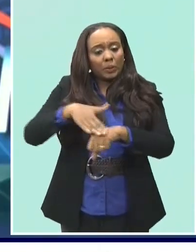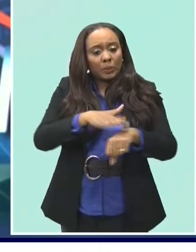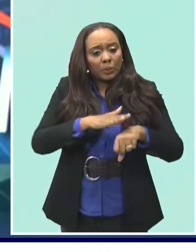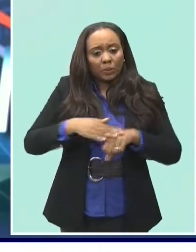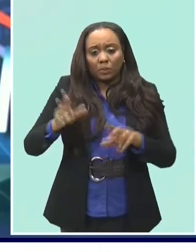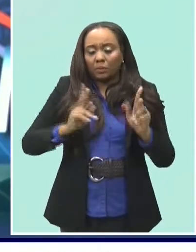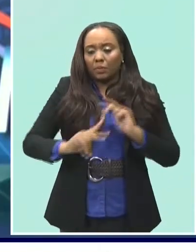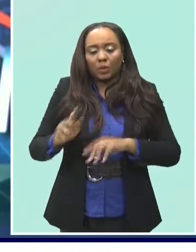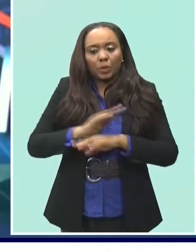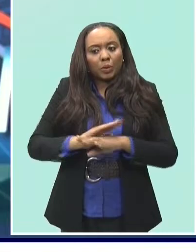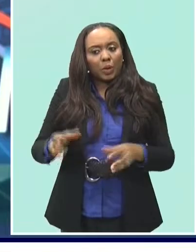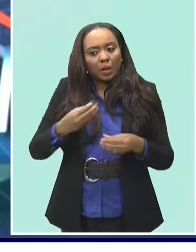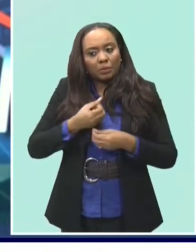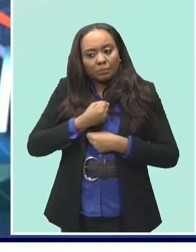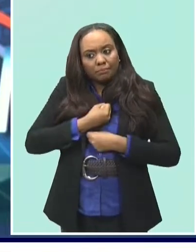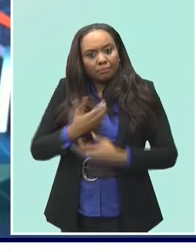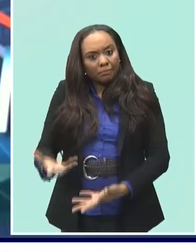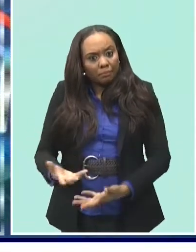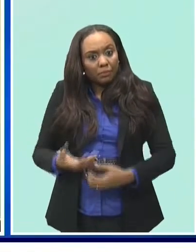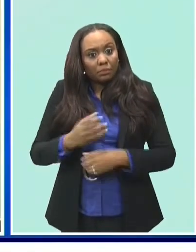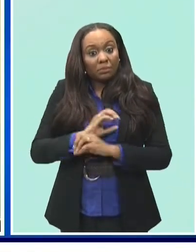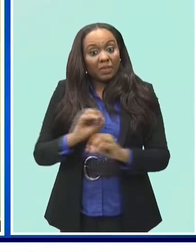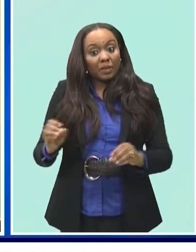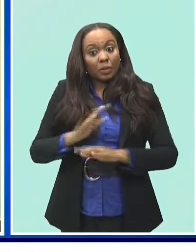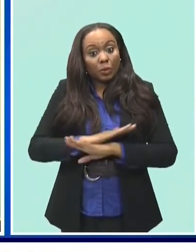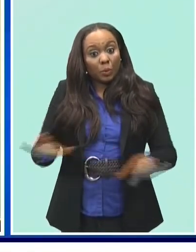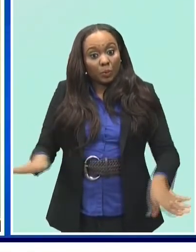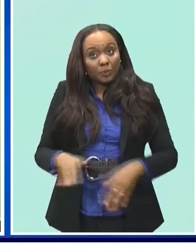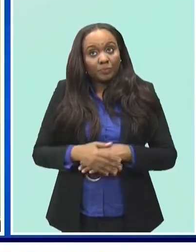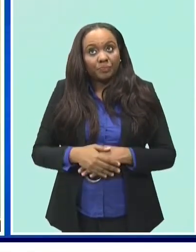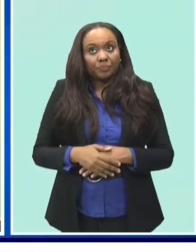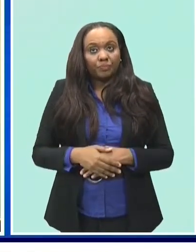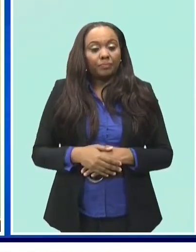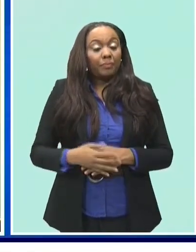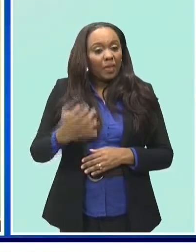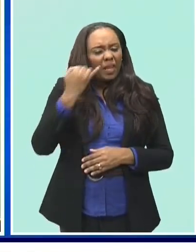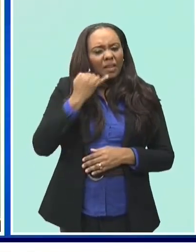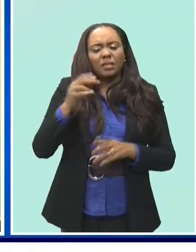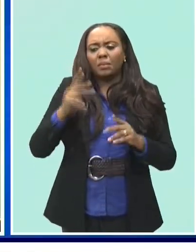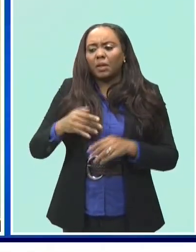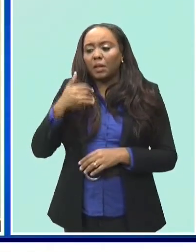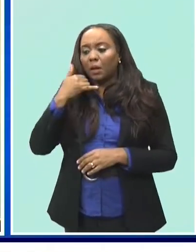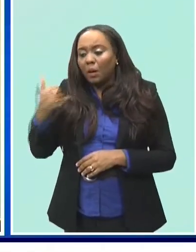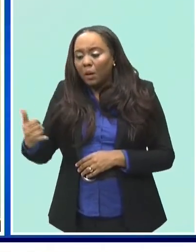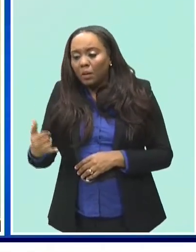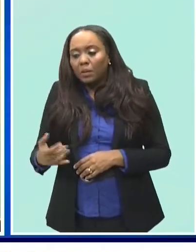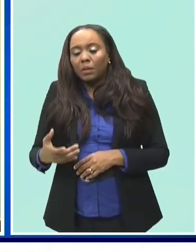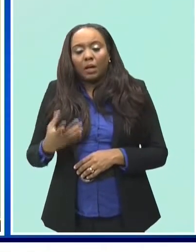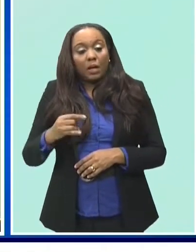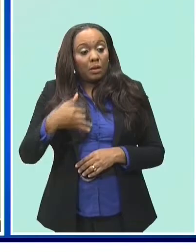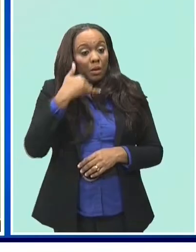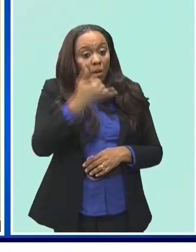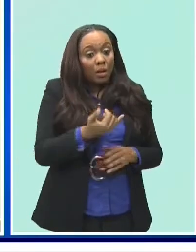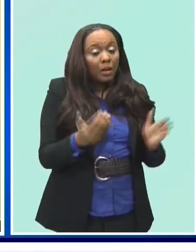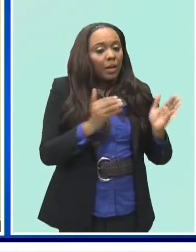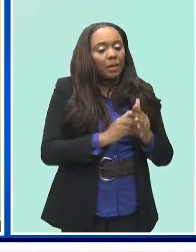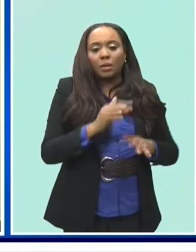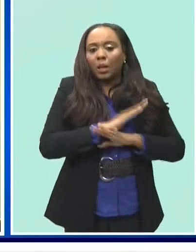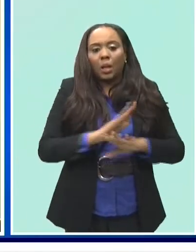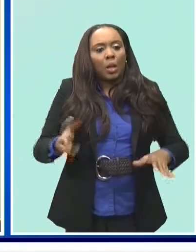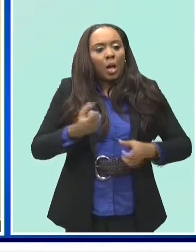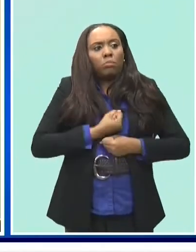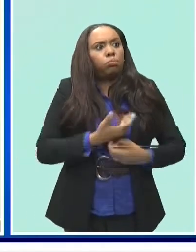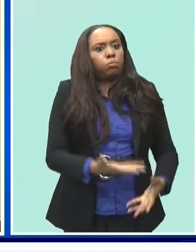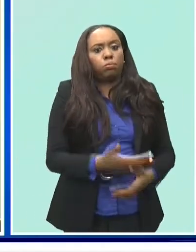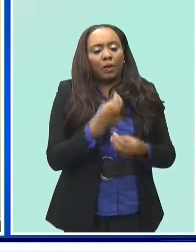against accepting those calls. If you get a call and you call back, do not give any information at all. As